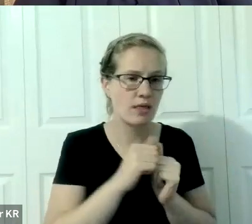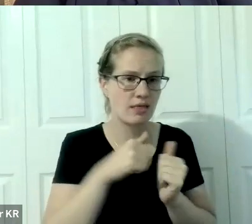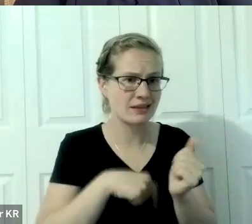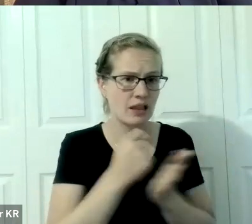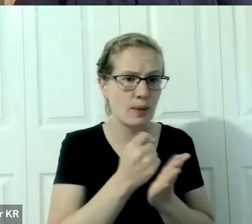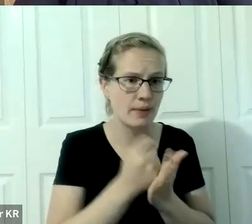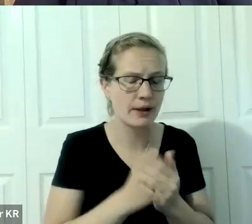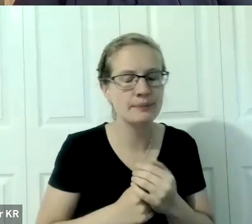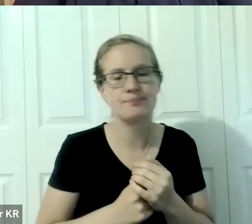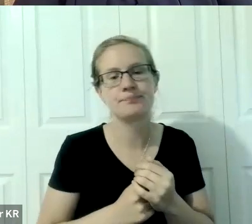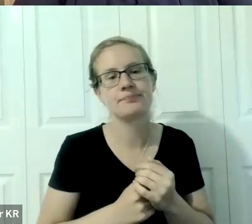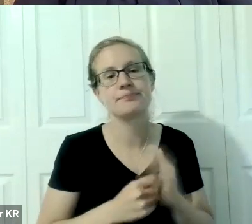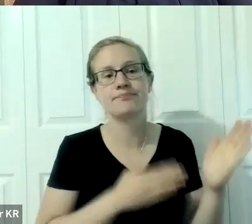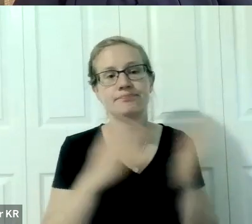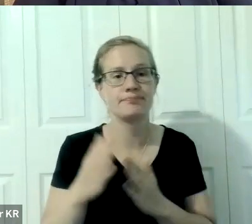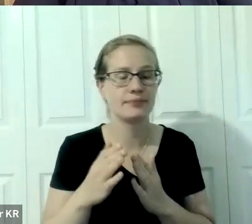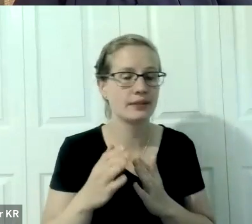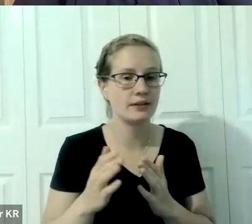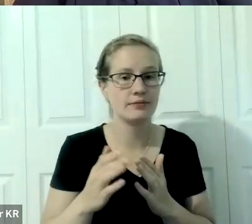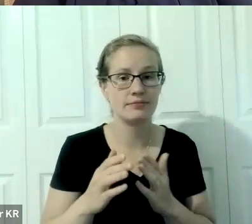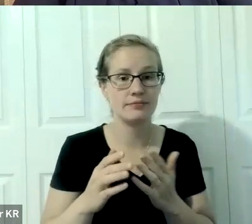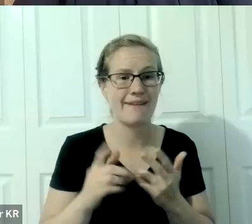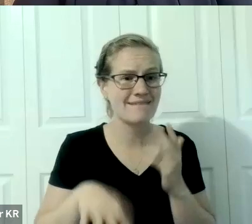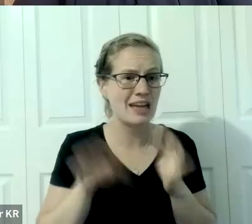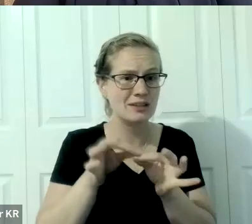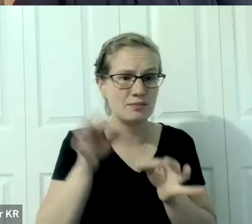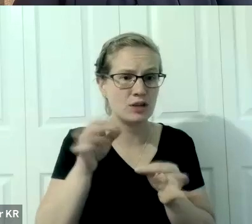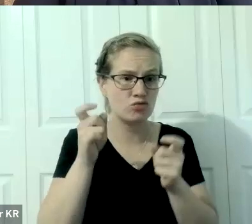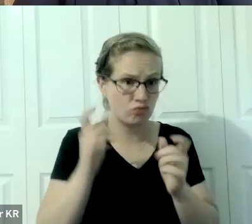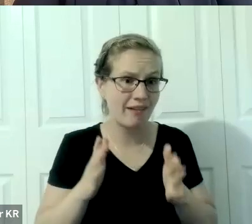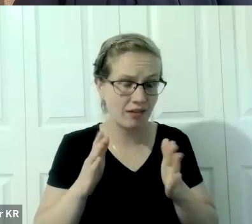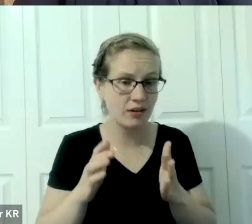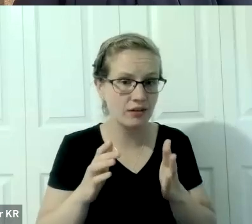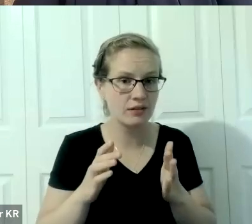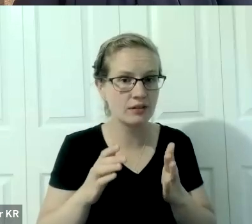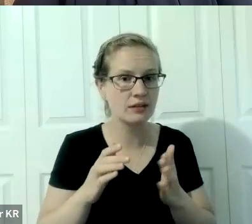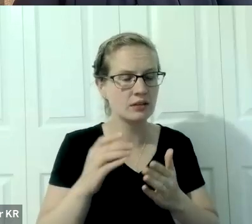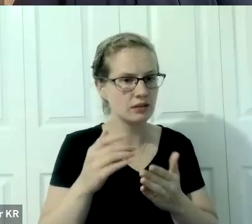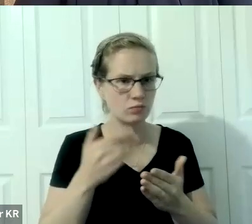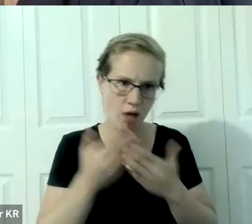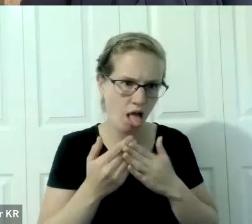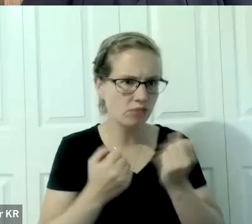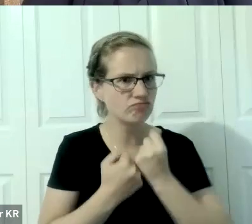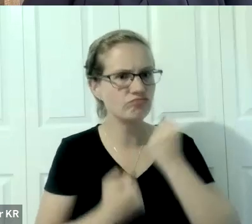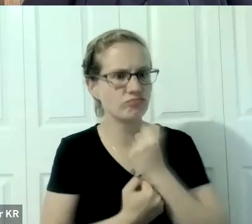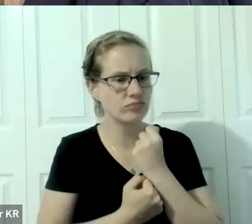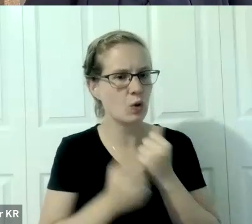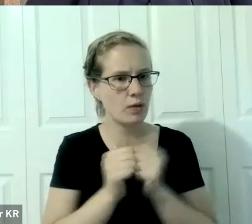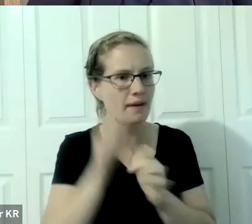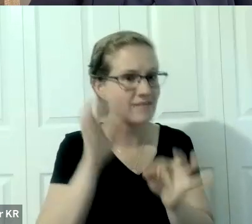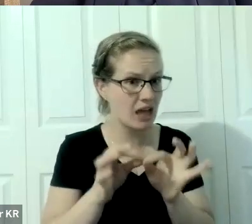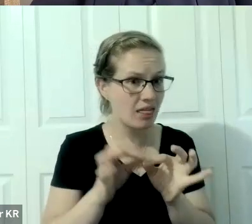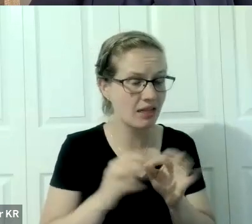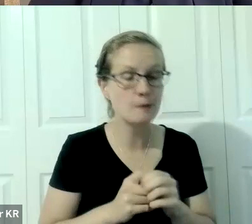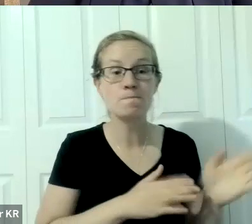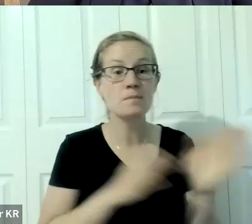getting. Also, I found a spiritual director to keep me well grounded there. And I